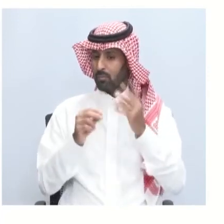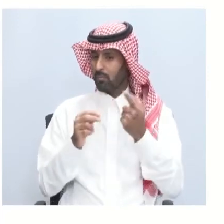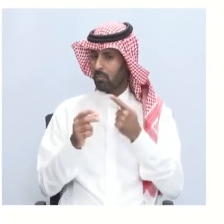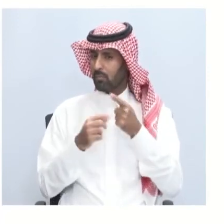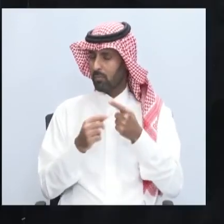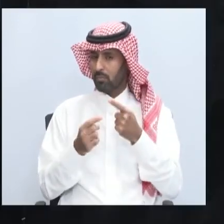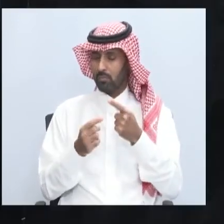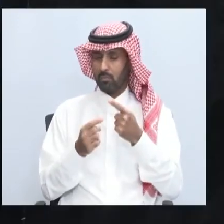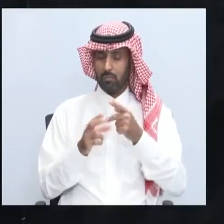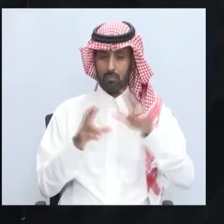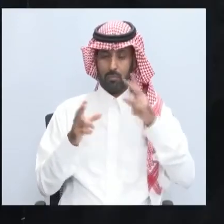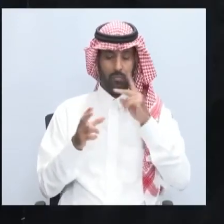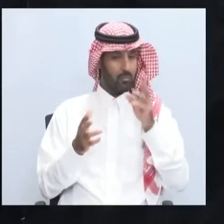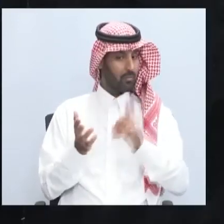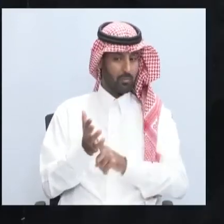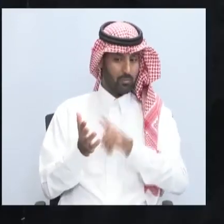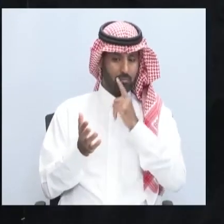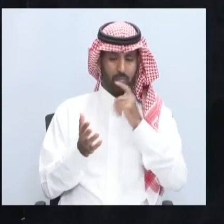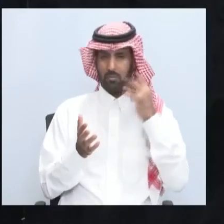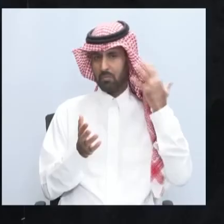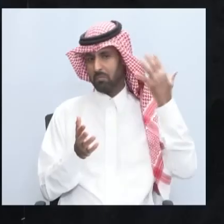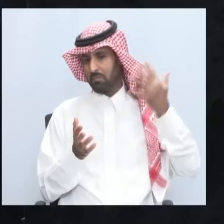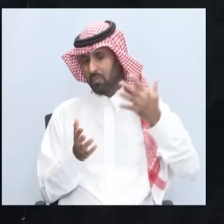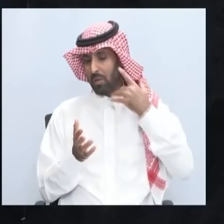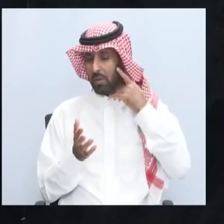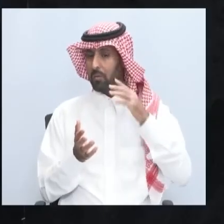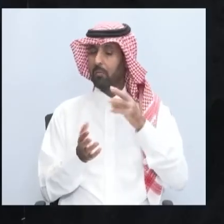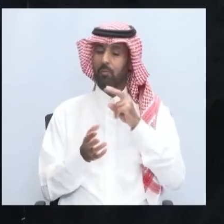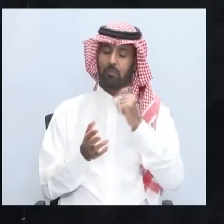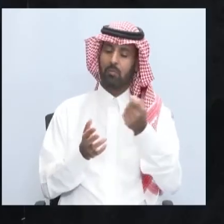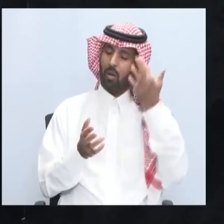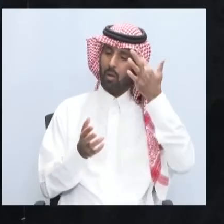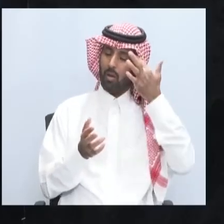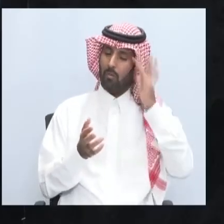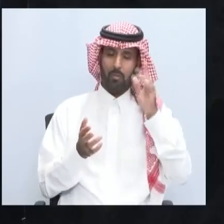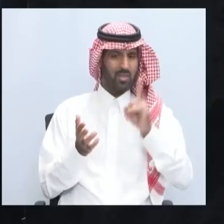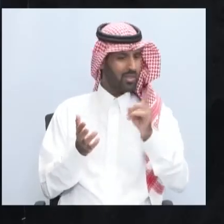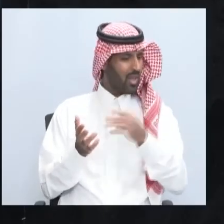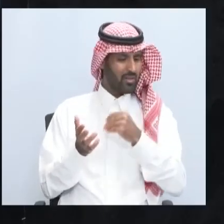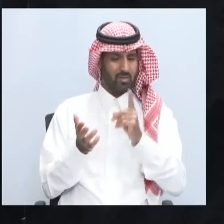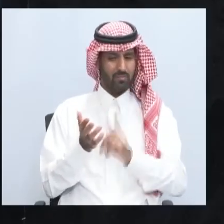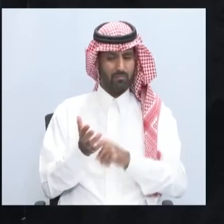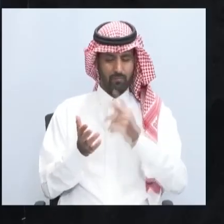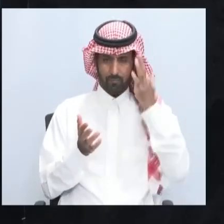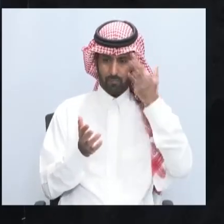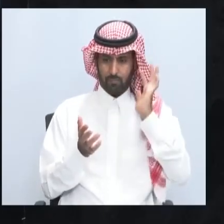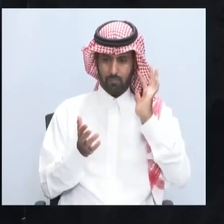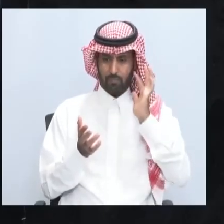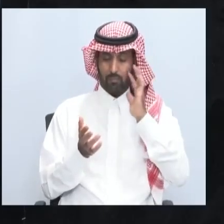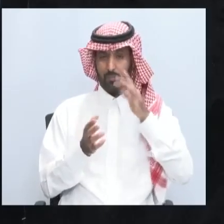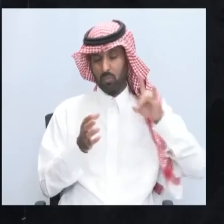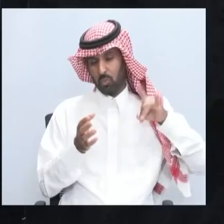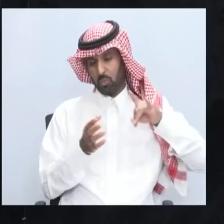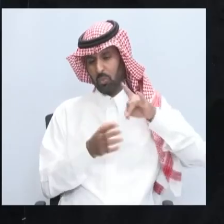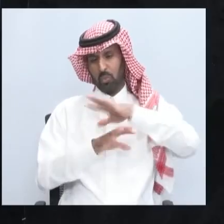So fictional means you can open your imagination and write the story just as you like. You can make a flying